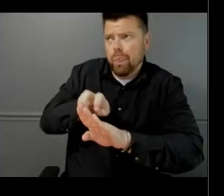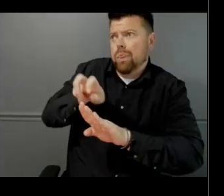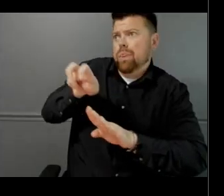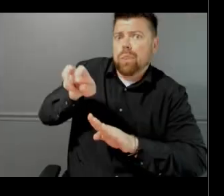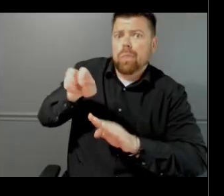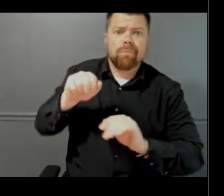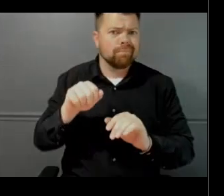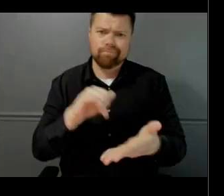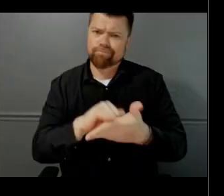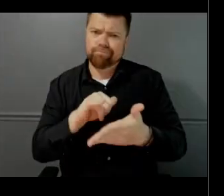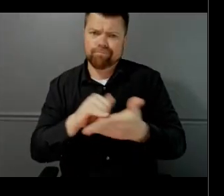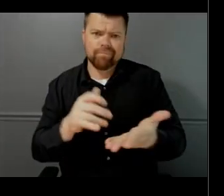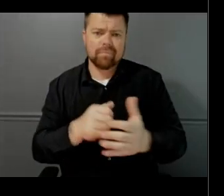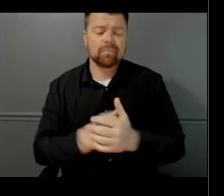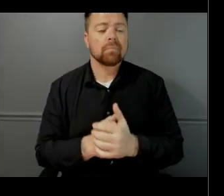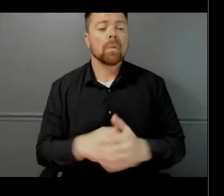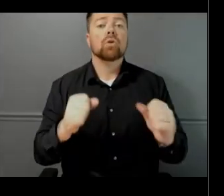Now, cross slopes.